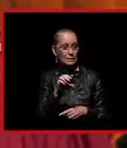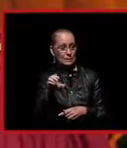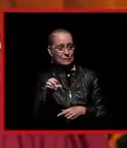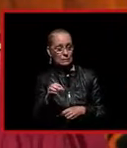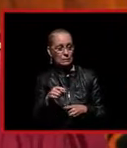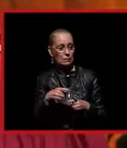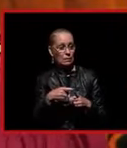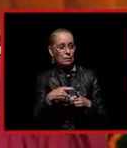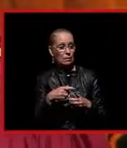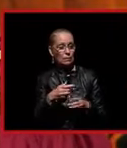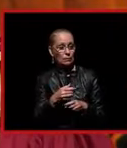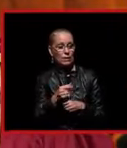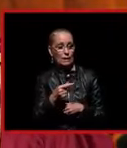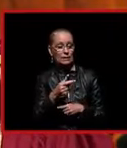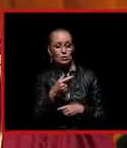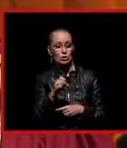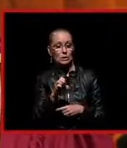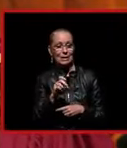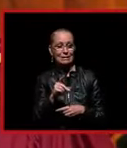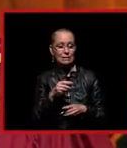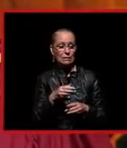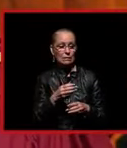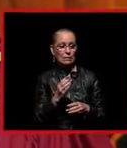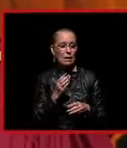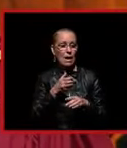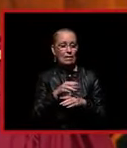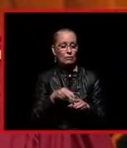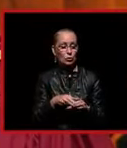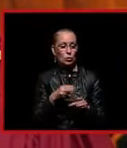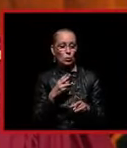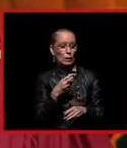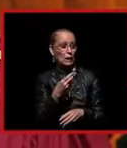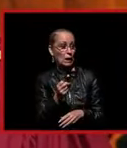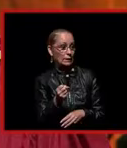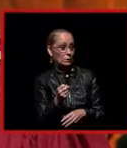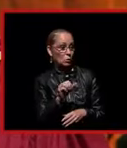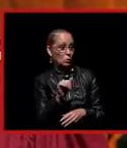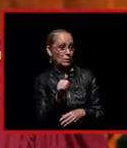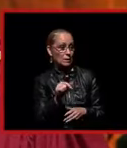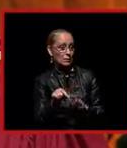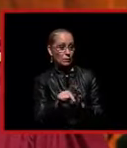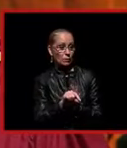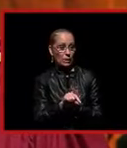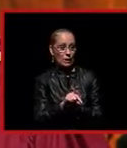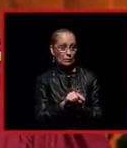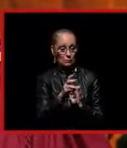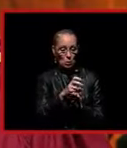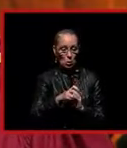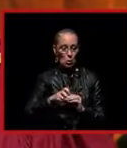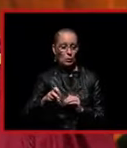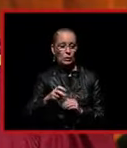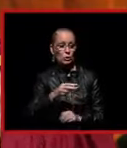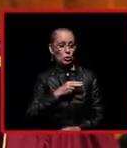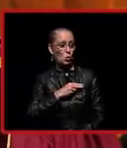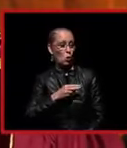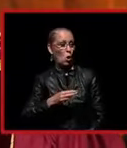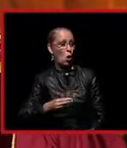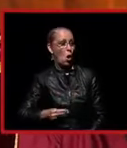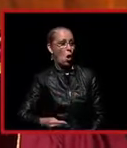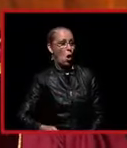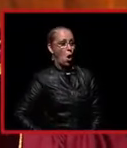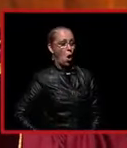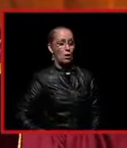GED after quitting high school in the 10th grade, went on to Harvard Law School, also